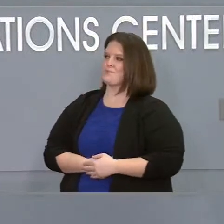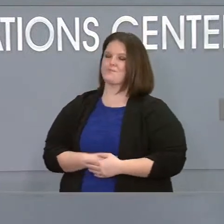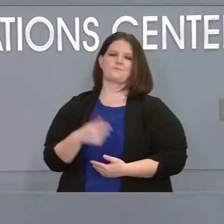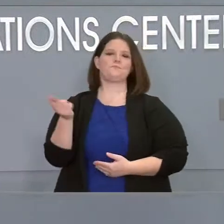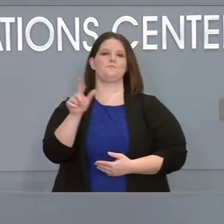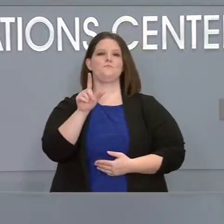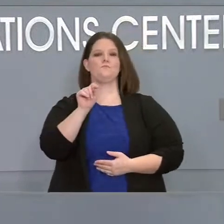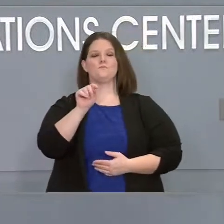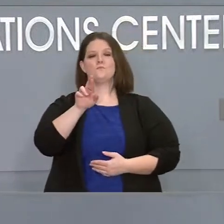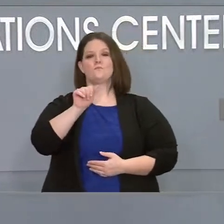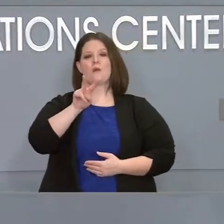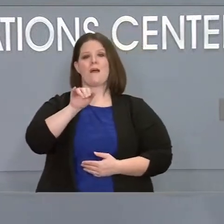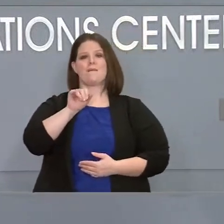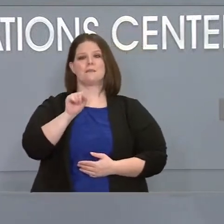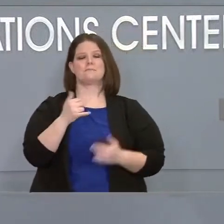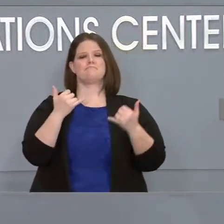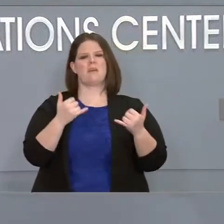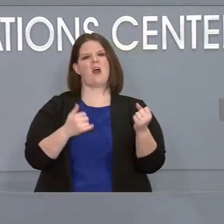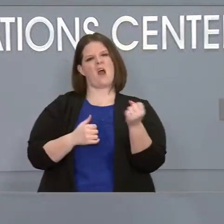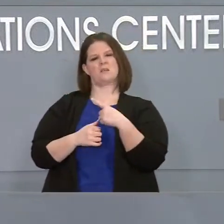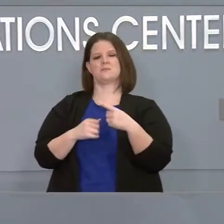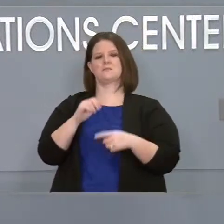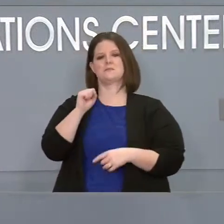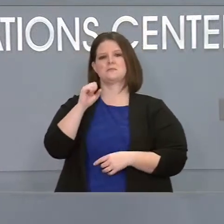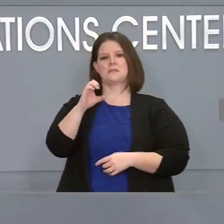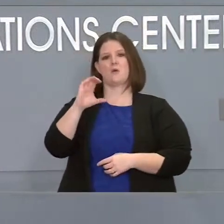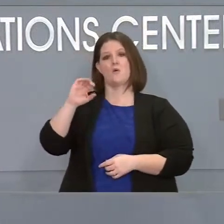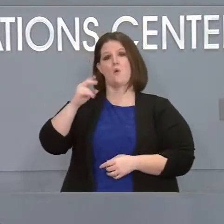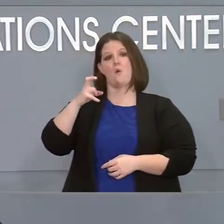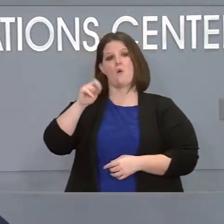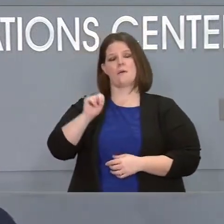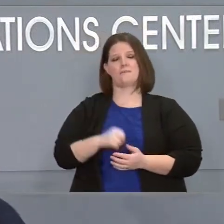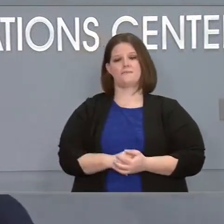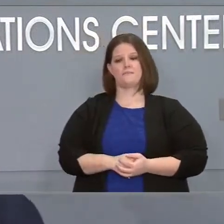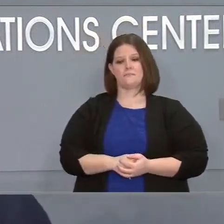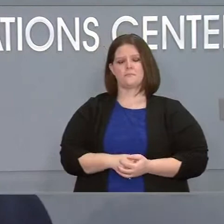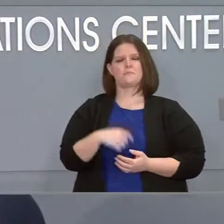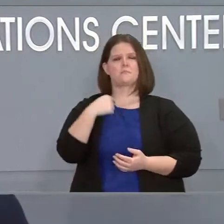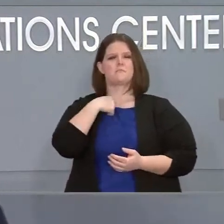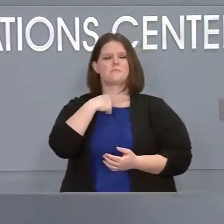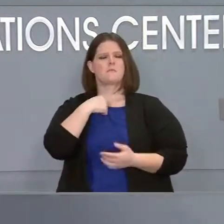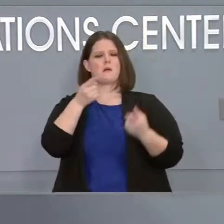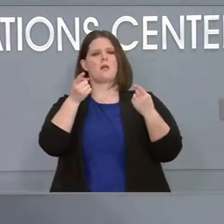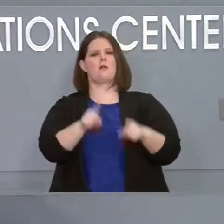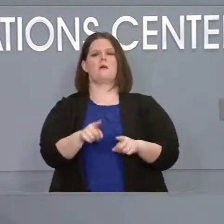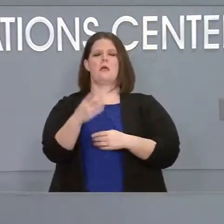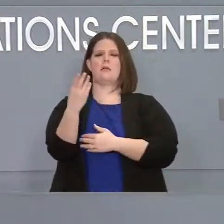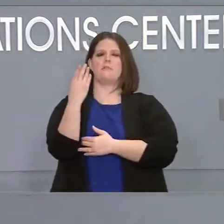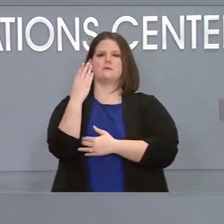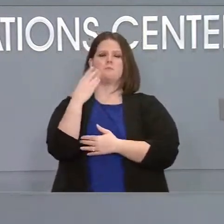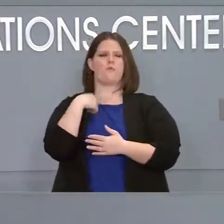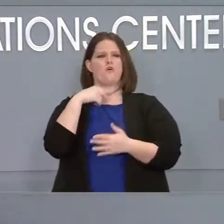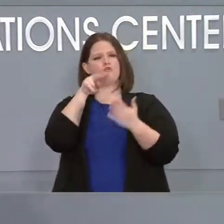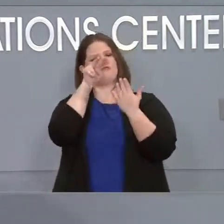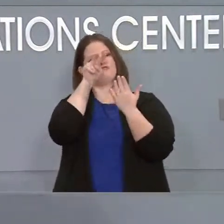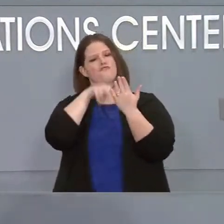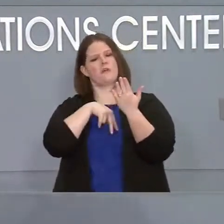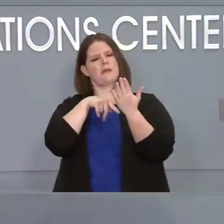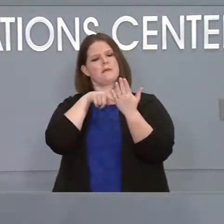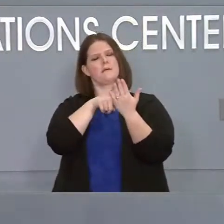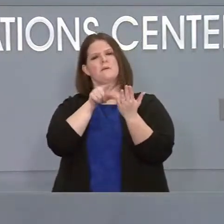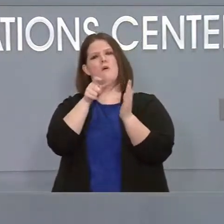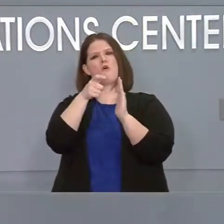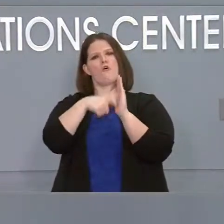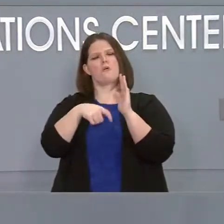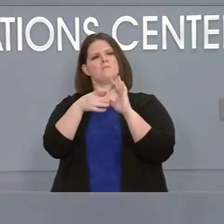This question is probably for Secretary Cohen. I read a story, I think, this morning out of Seattle